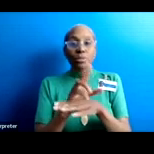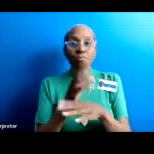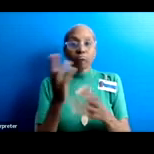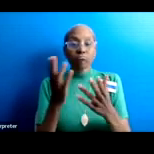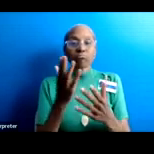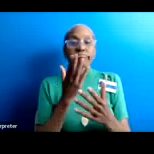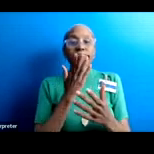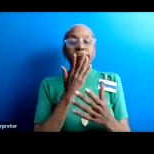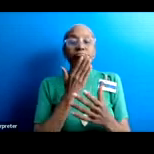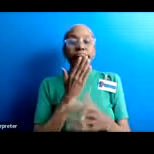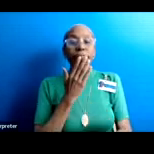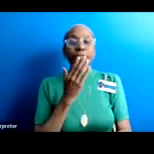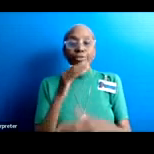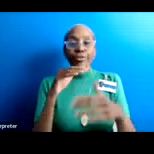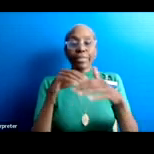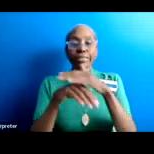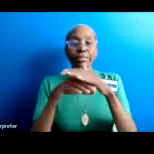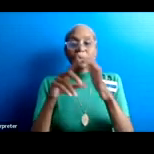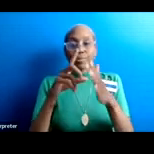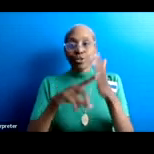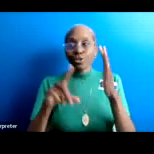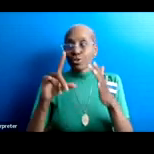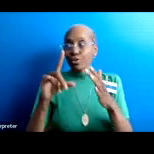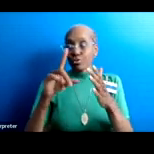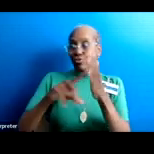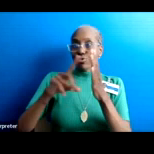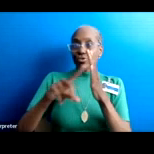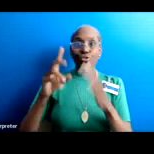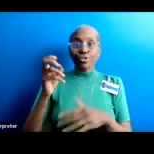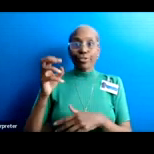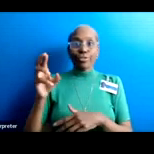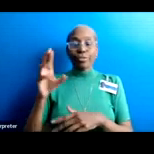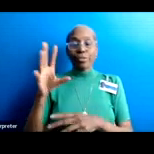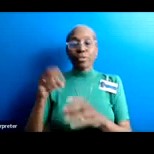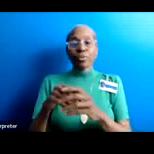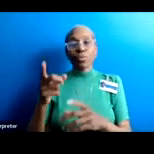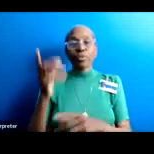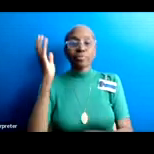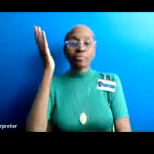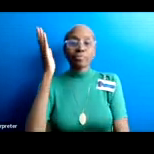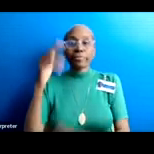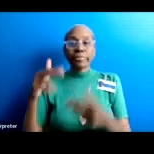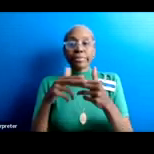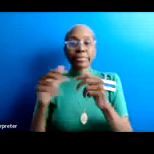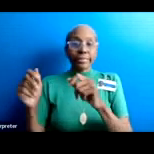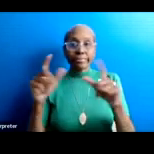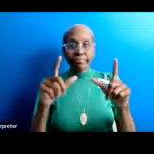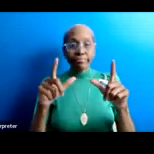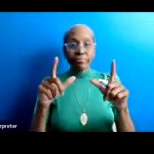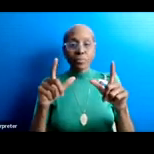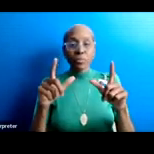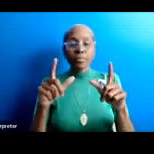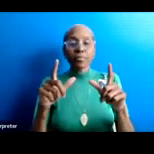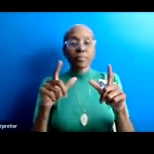a color accessibility checker, and that was, I know that was included in one of the presentation slides,